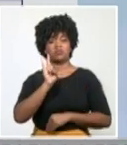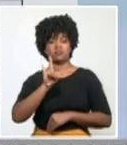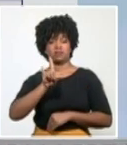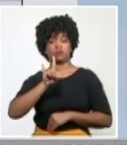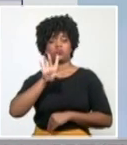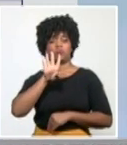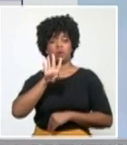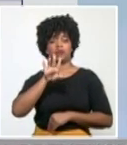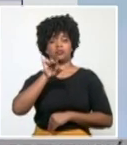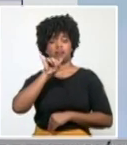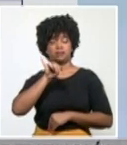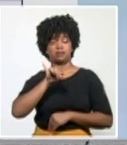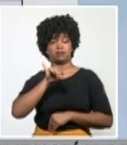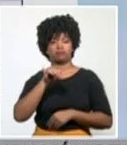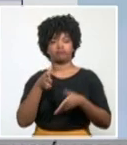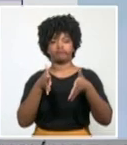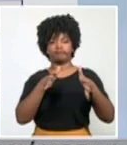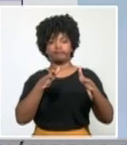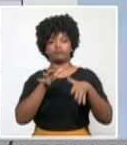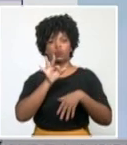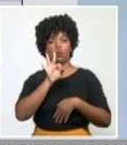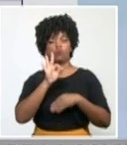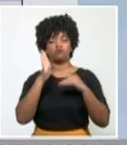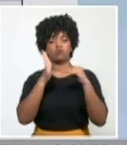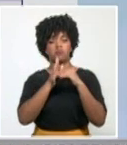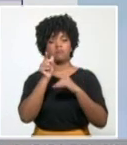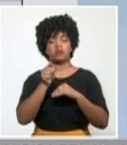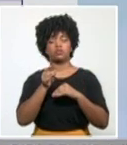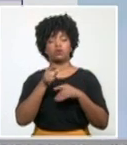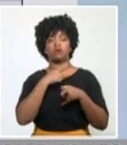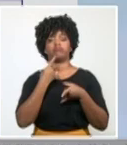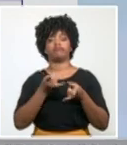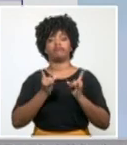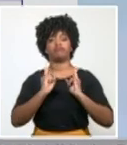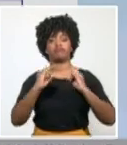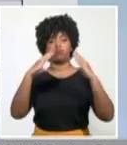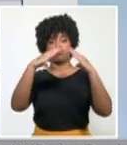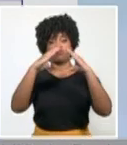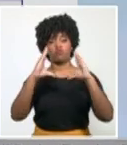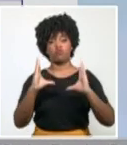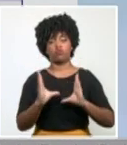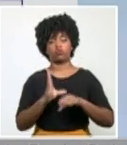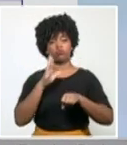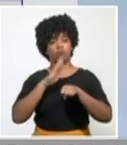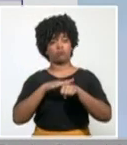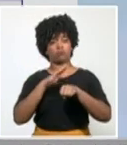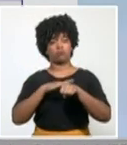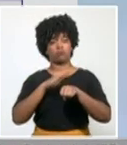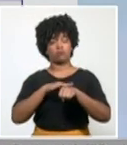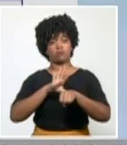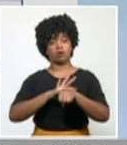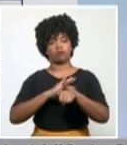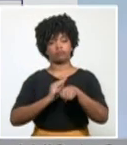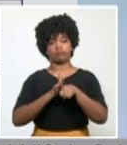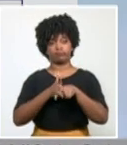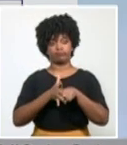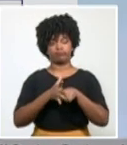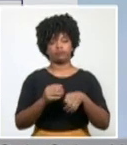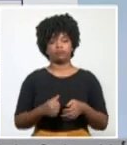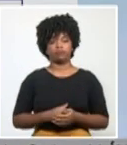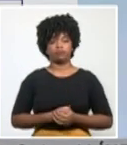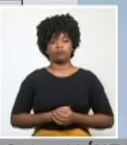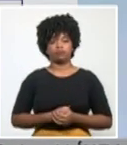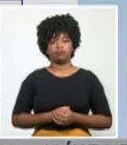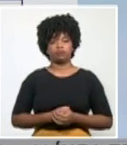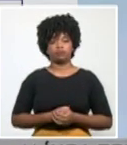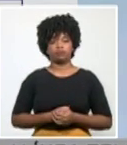83,324 more than the day before. And in the day, some 8,000 people died as a result of this disease,